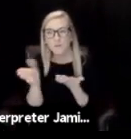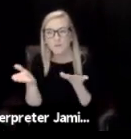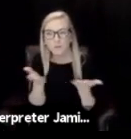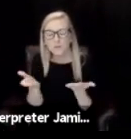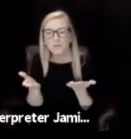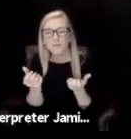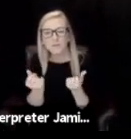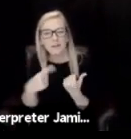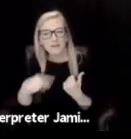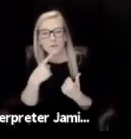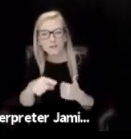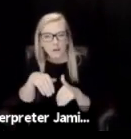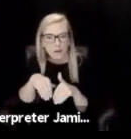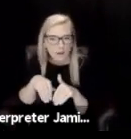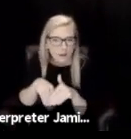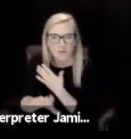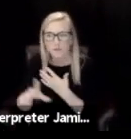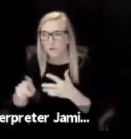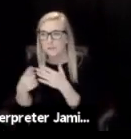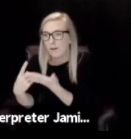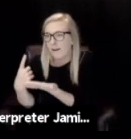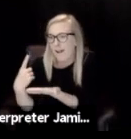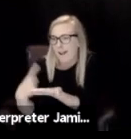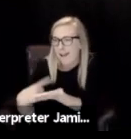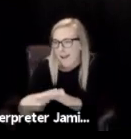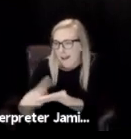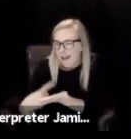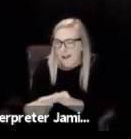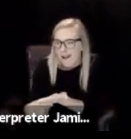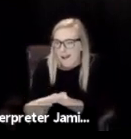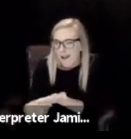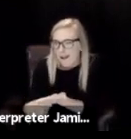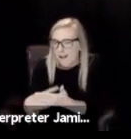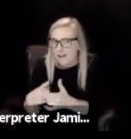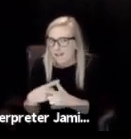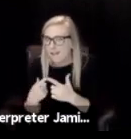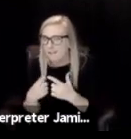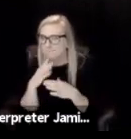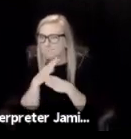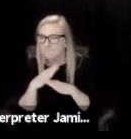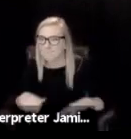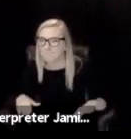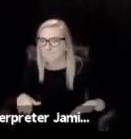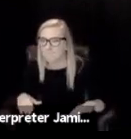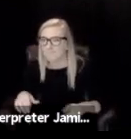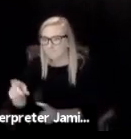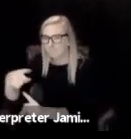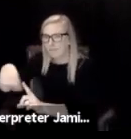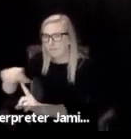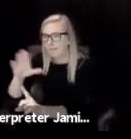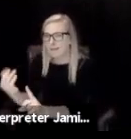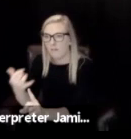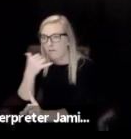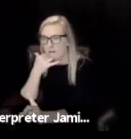I was excited about it, Renee. And then crickets. They didn't call back. They